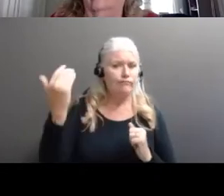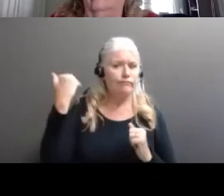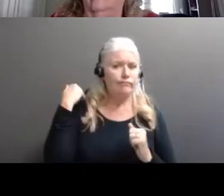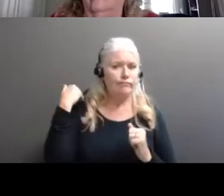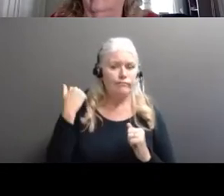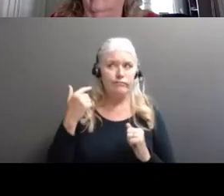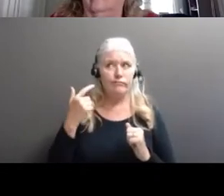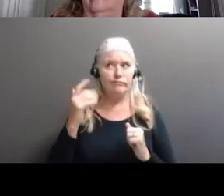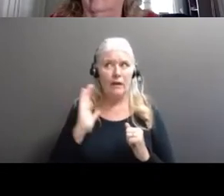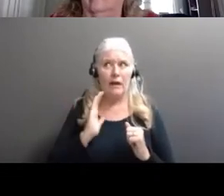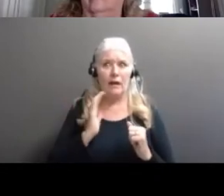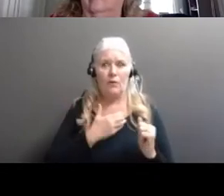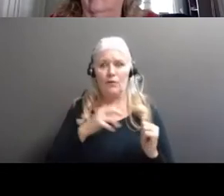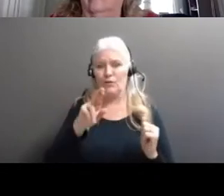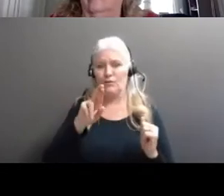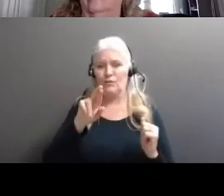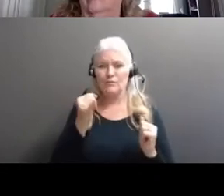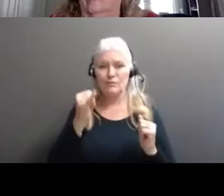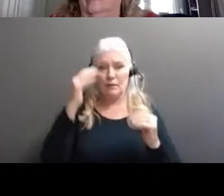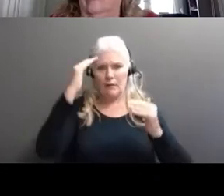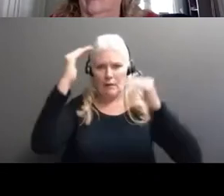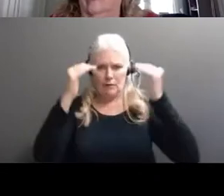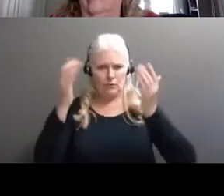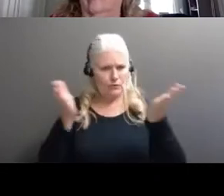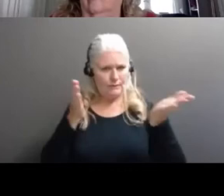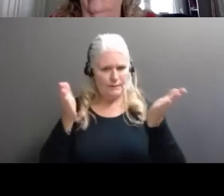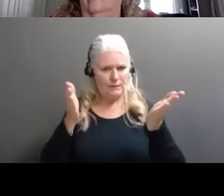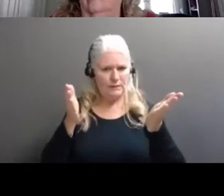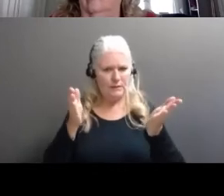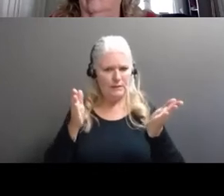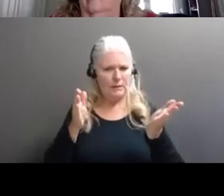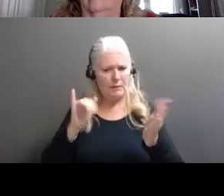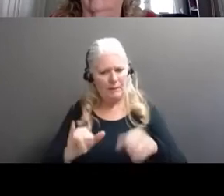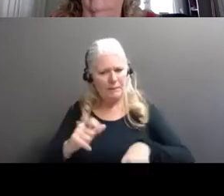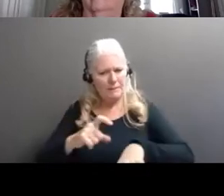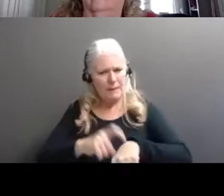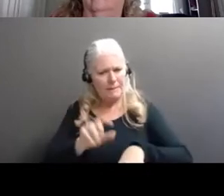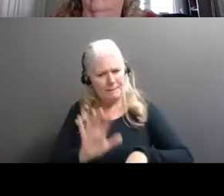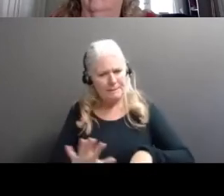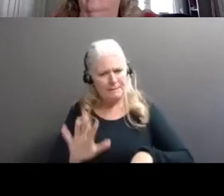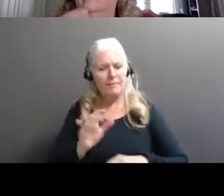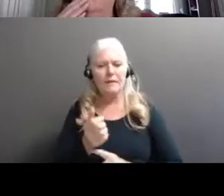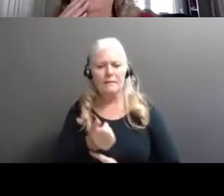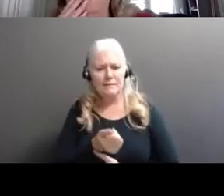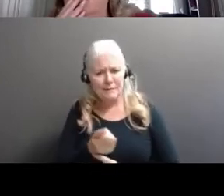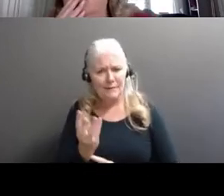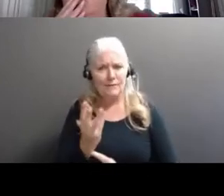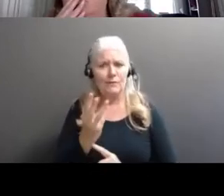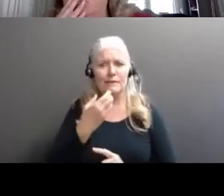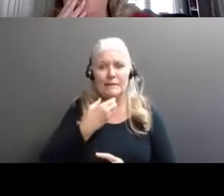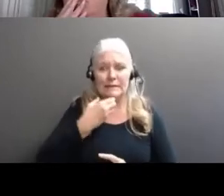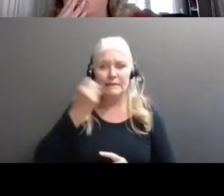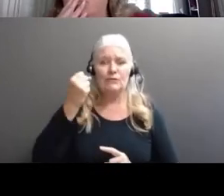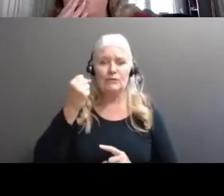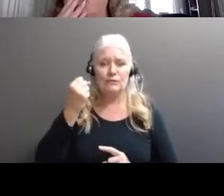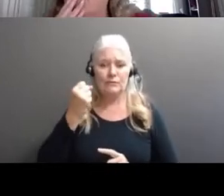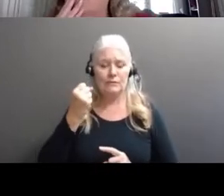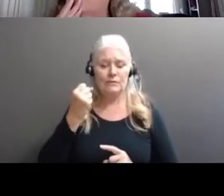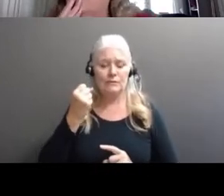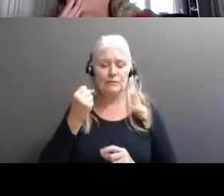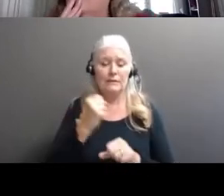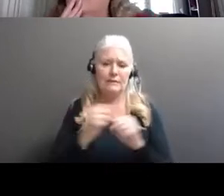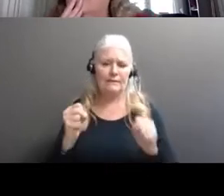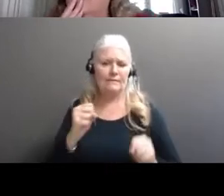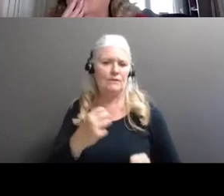RJ being available in the province, several of those senior safety officers collaborated with local restorative